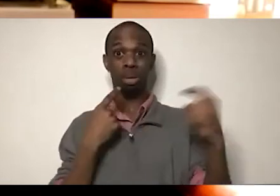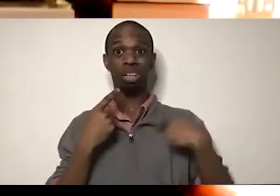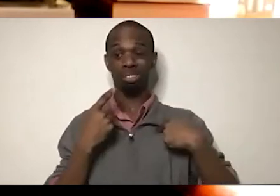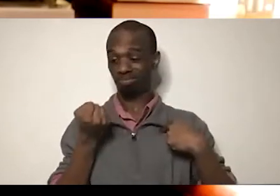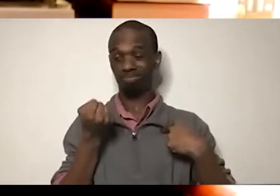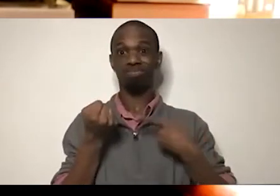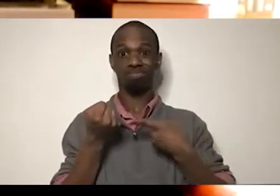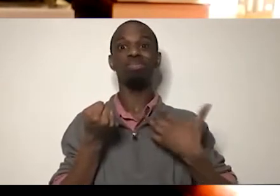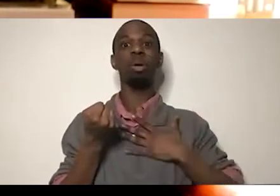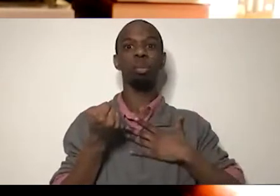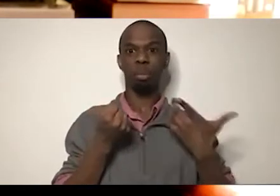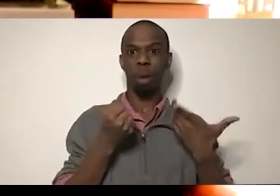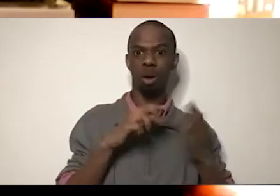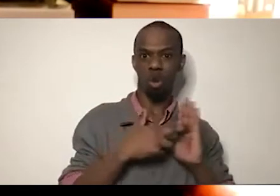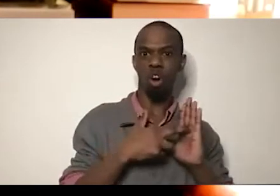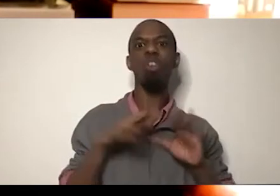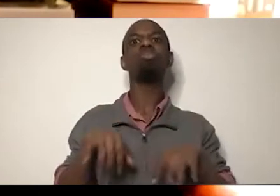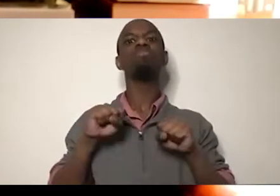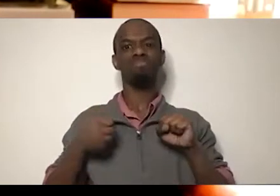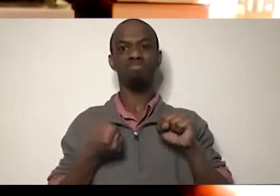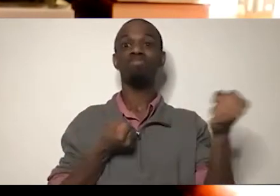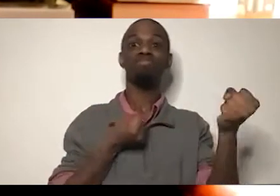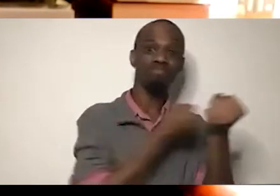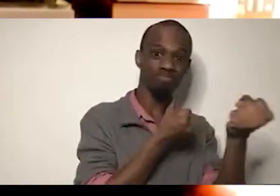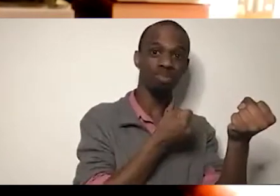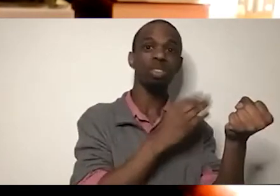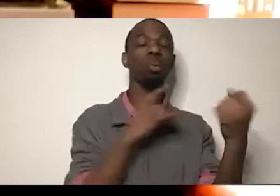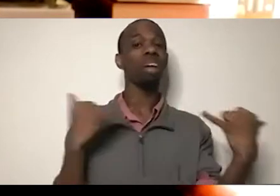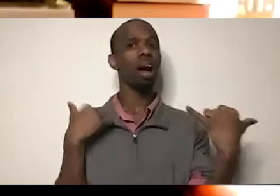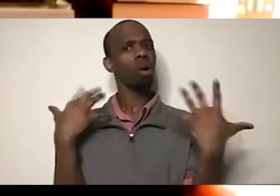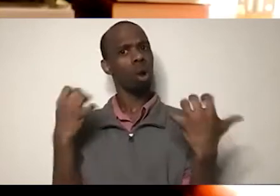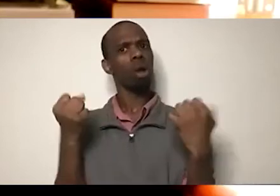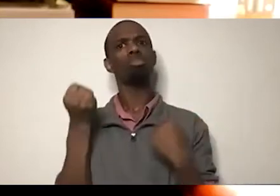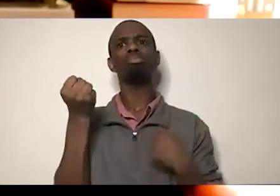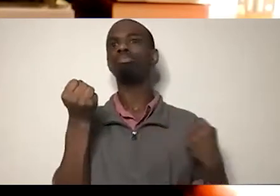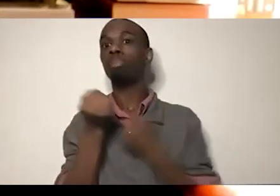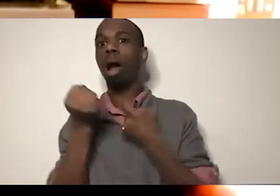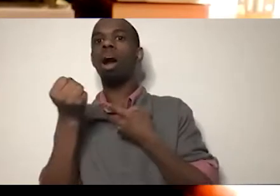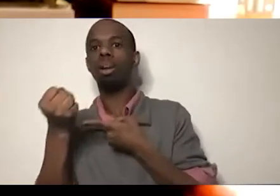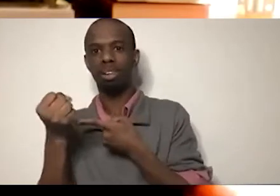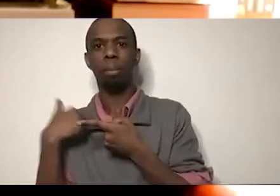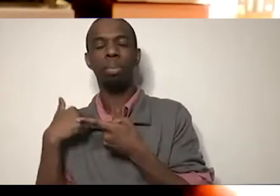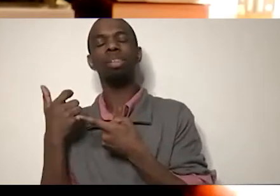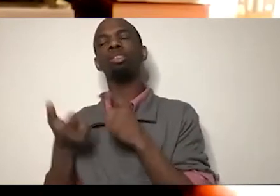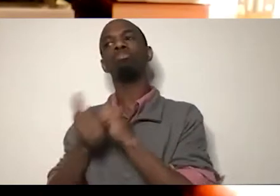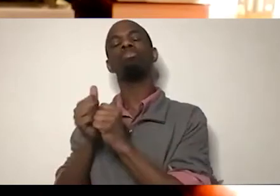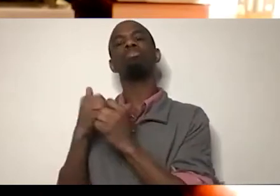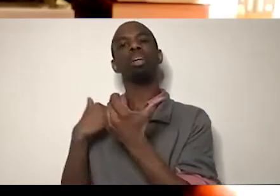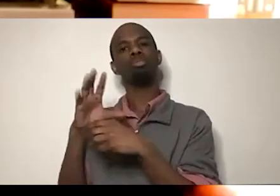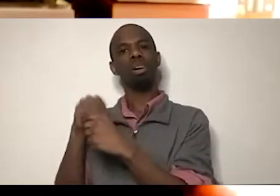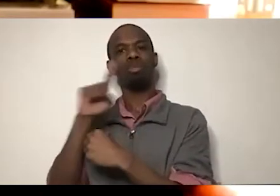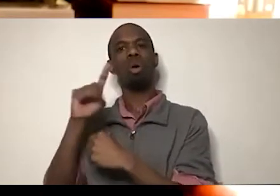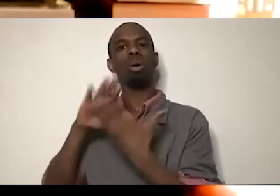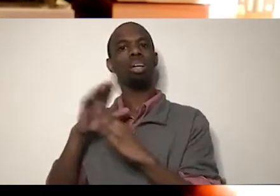in West Harlem with Chuck Sutton, who was the nephew of Percy Sutton. The idea was we were going to bring a new